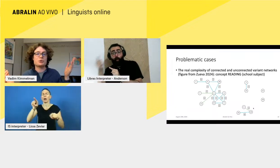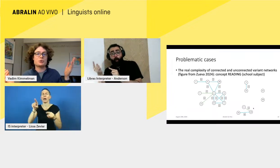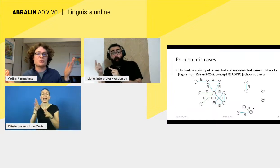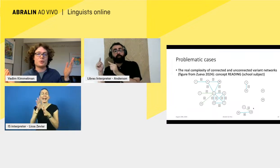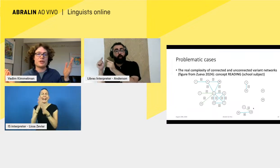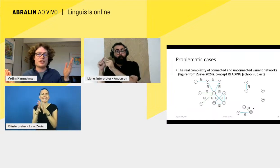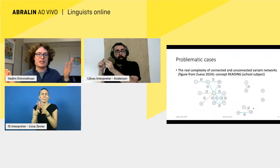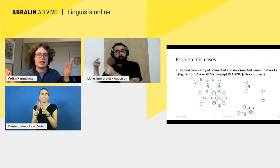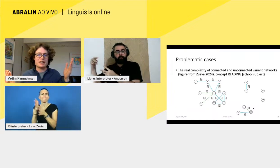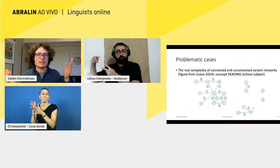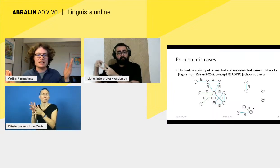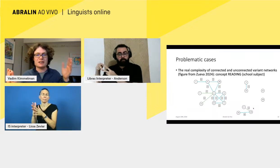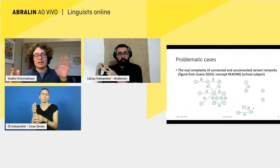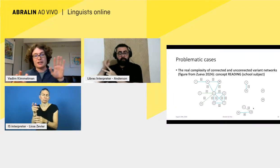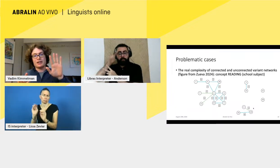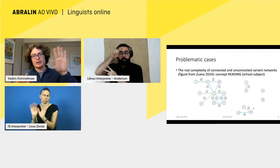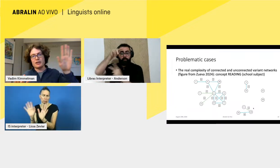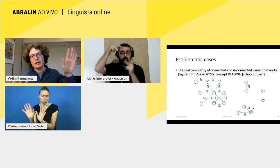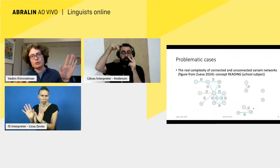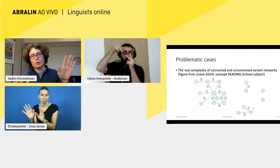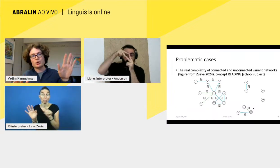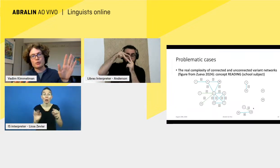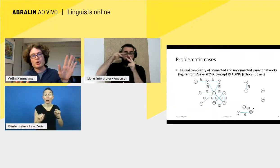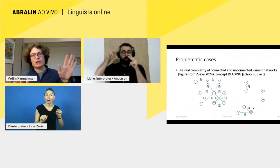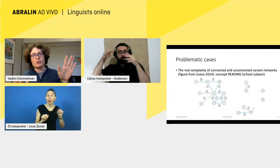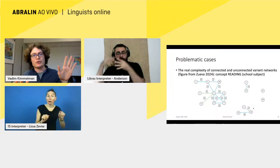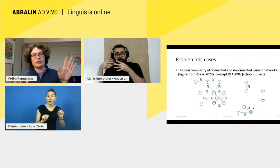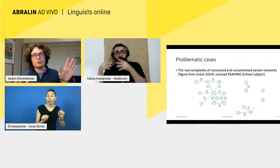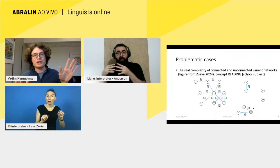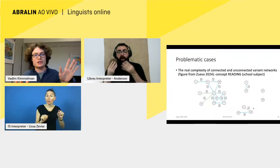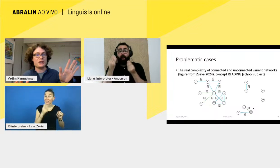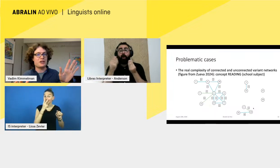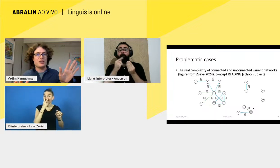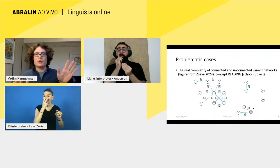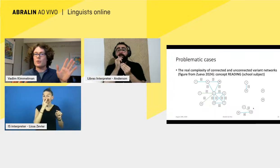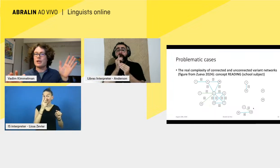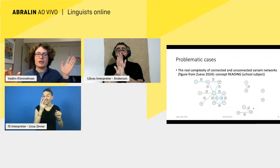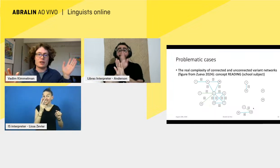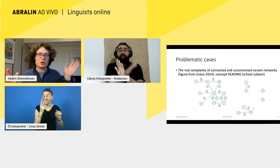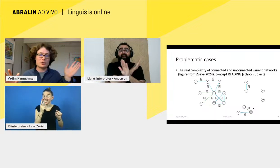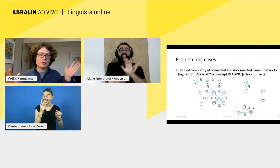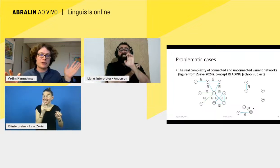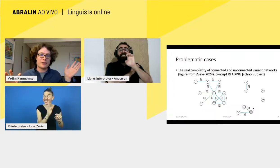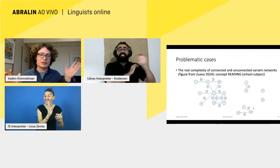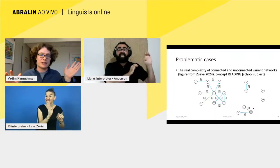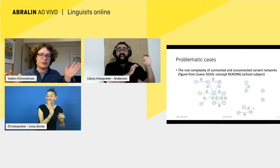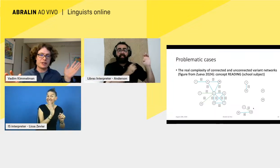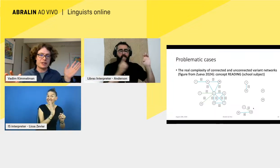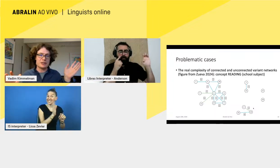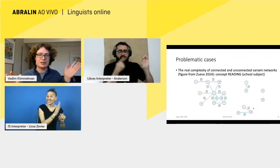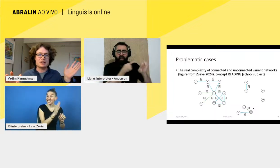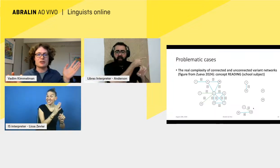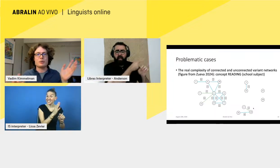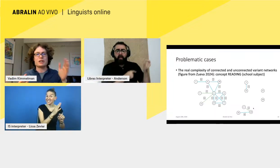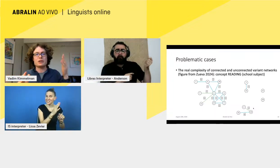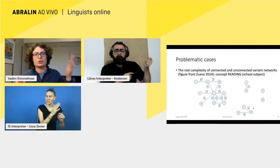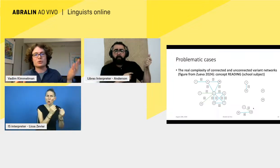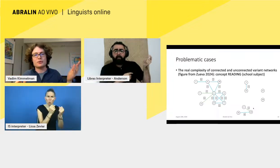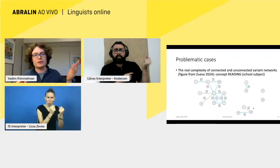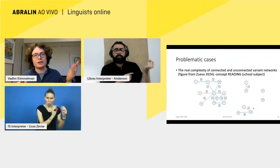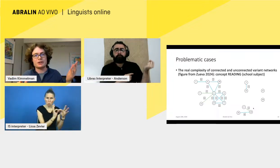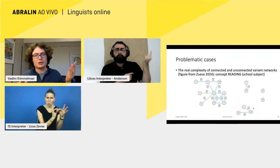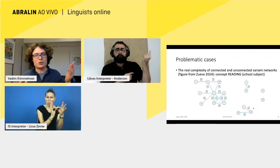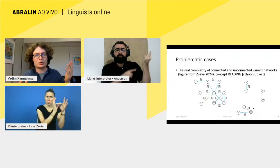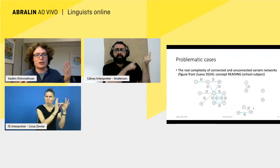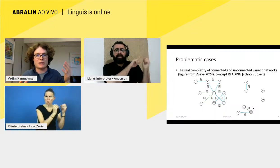what do we do with the cases like in the leftmost part of this picture, where a lot of variants are related, but a